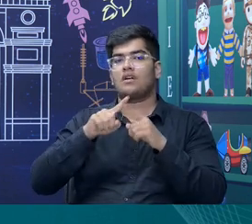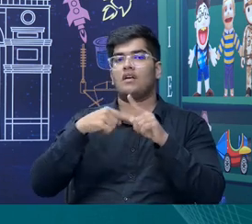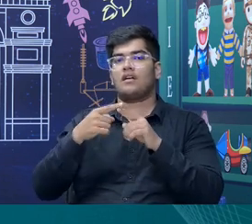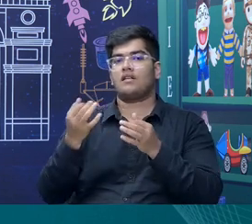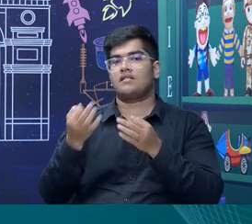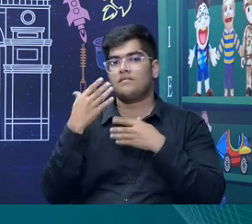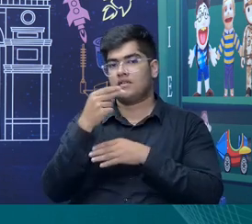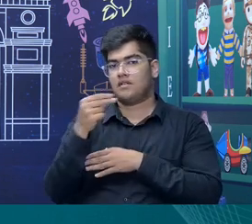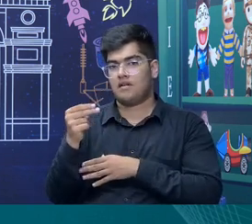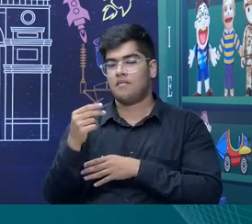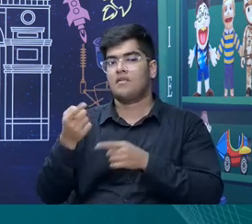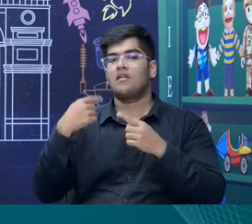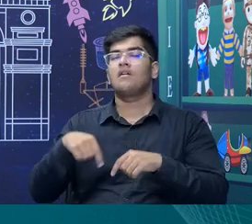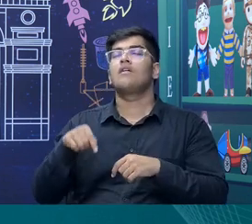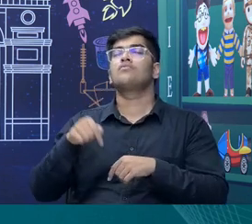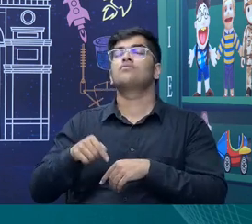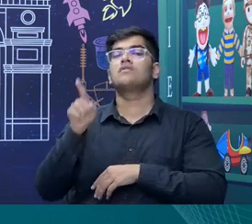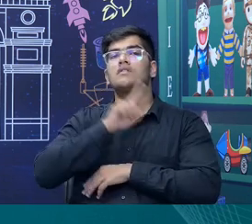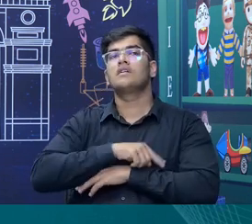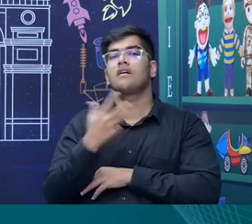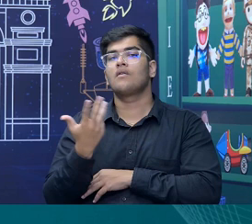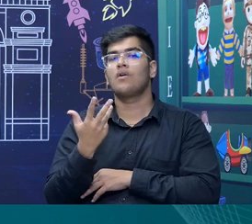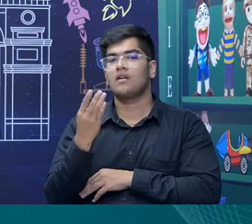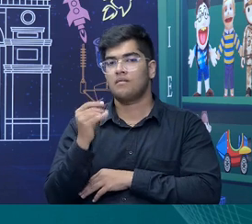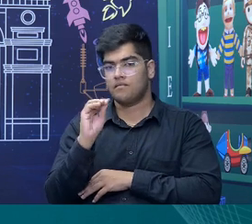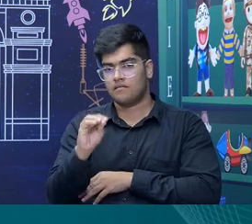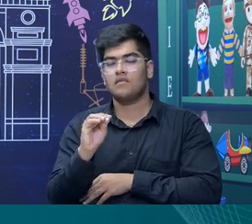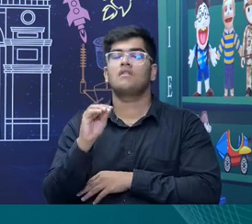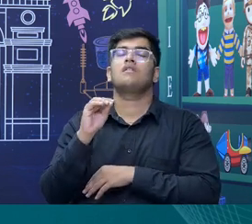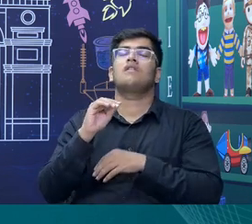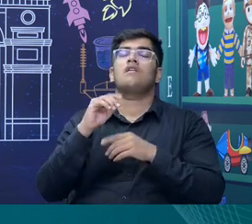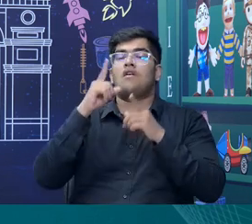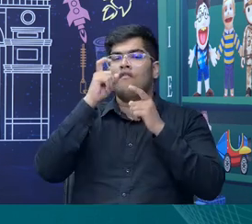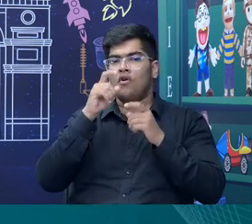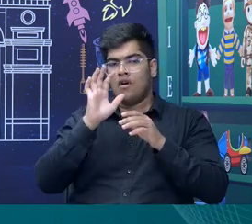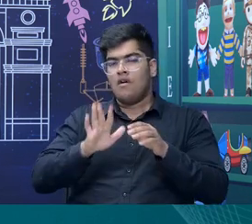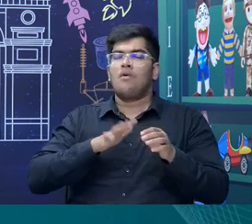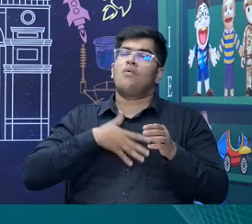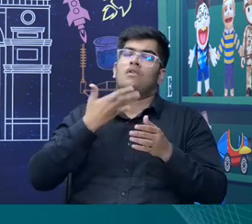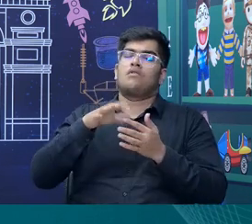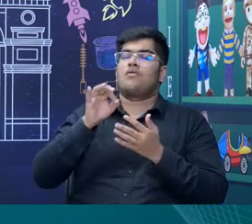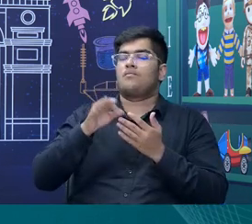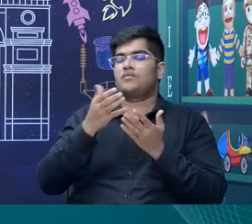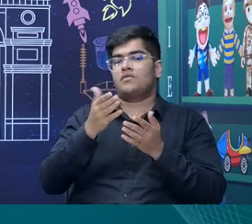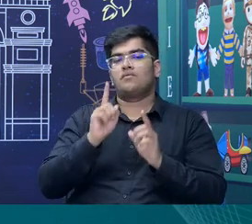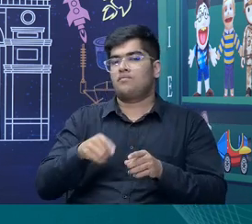session State and your photograph that is completely optional and homework